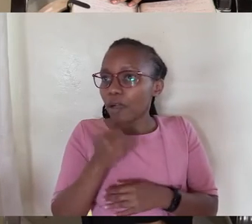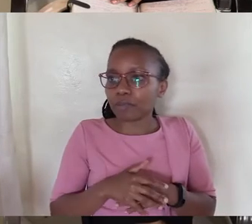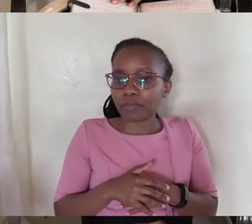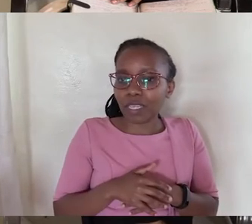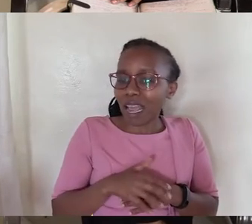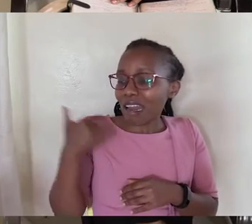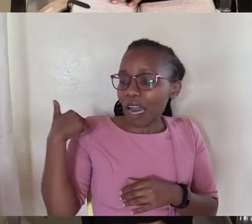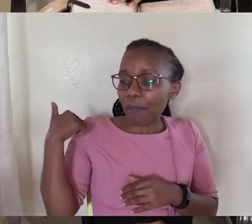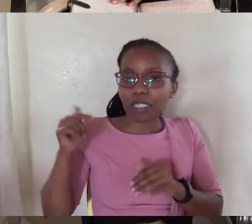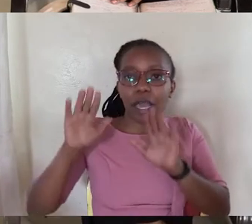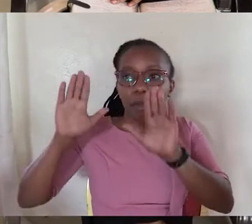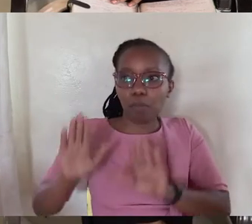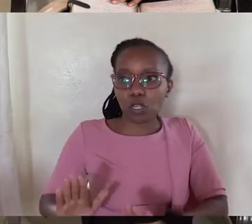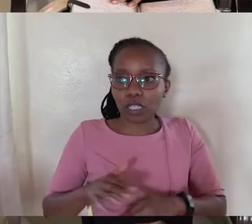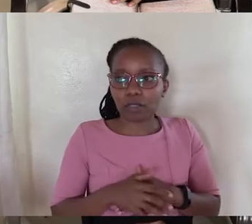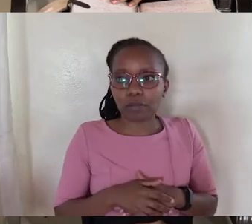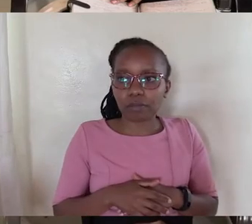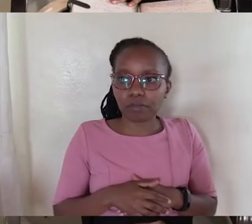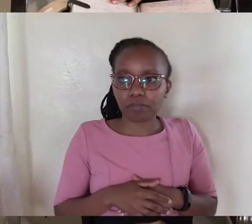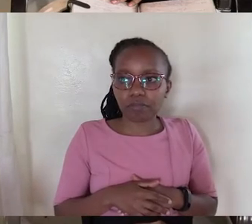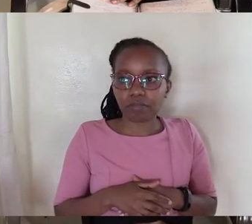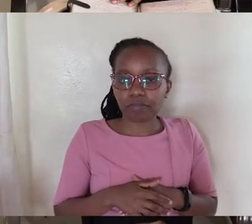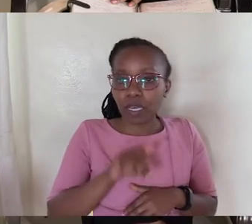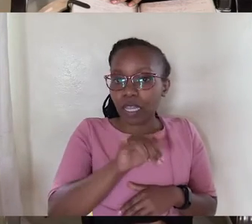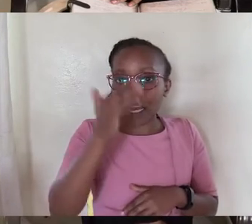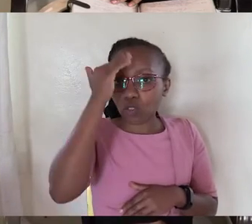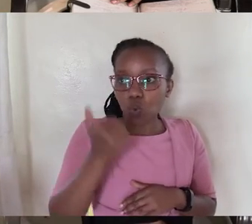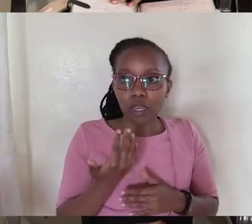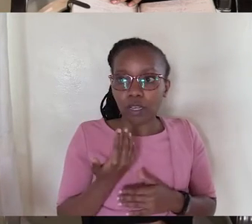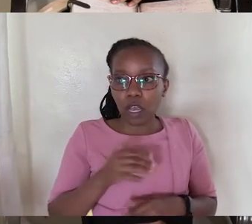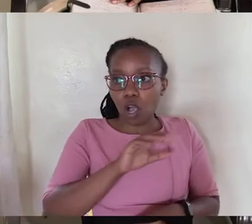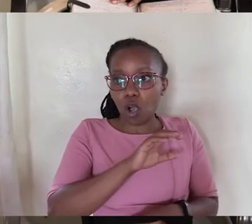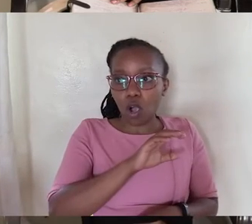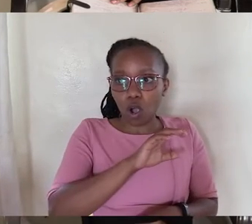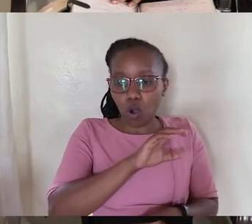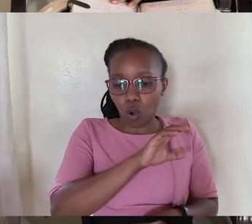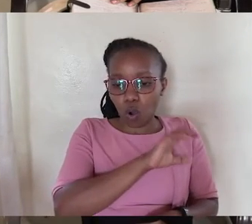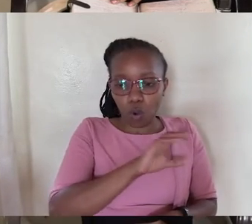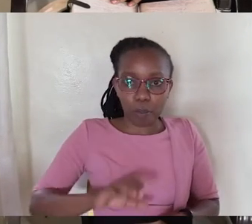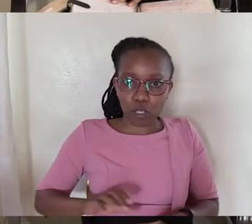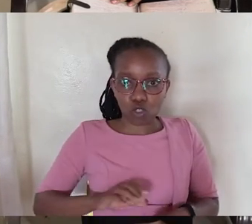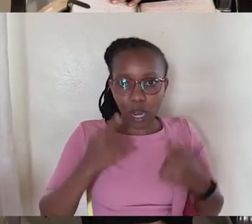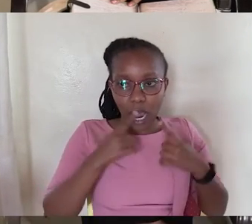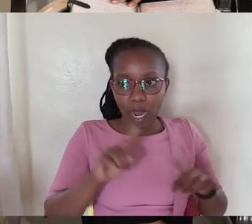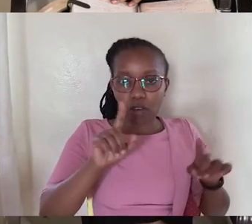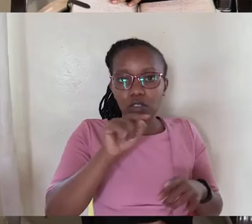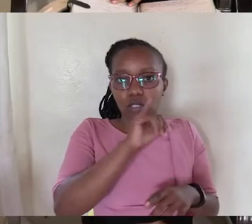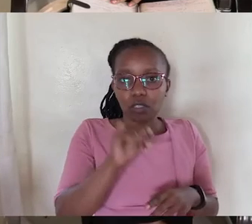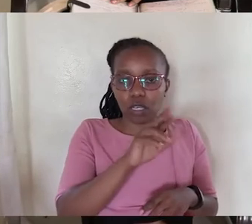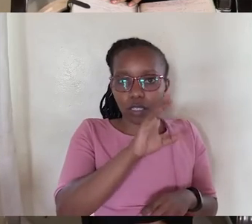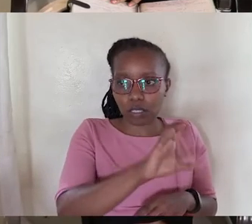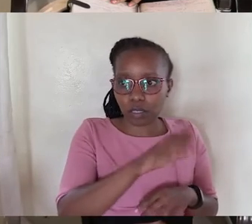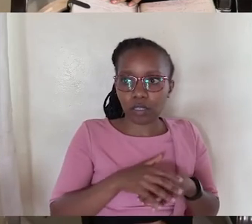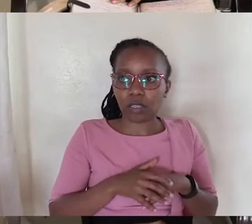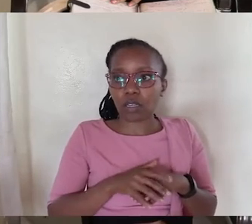say something. And this study speaks and says something. That is why the Waki Commission said it, the TGRC report said it, the Human Rights Watch report said